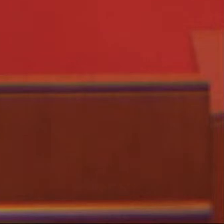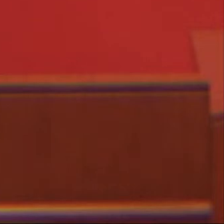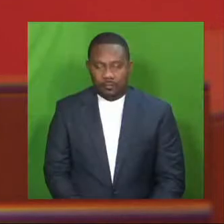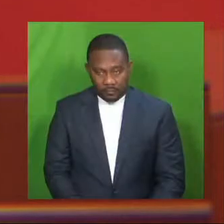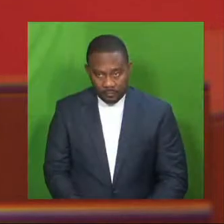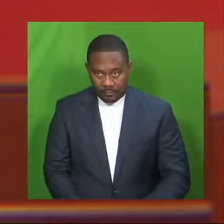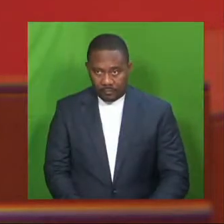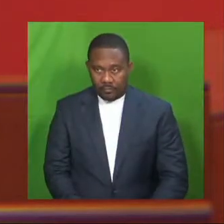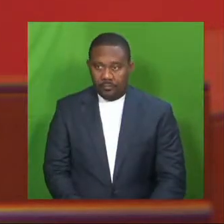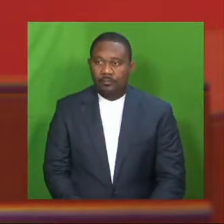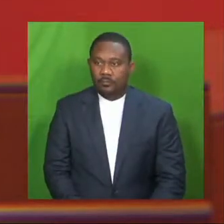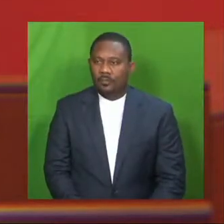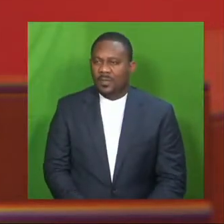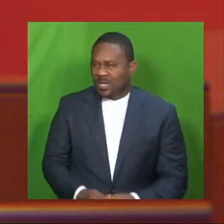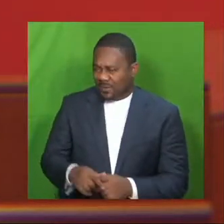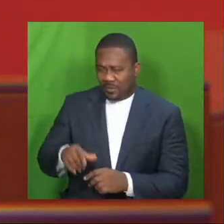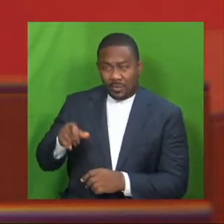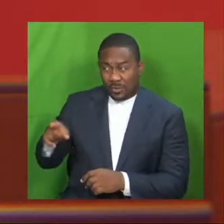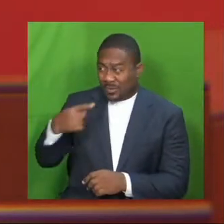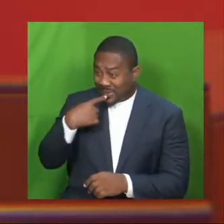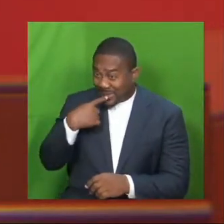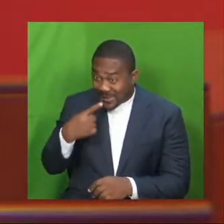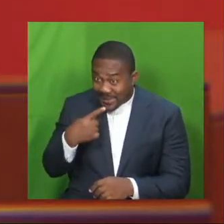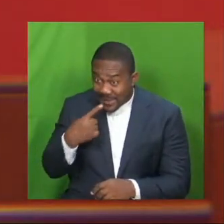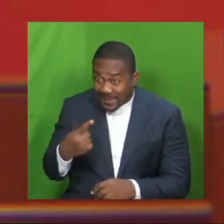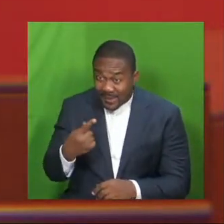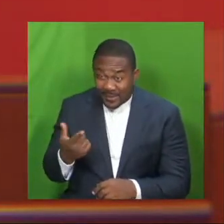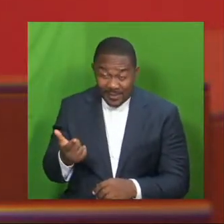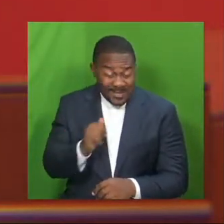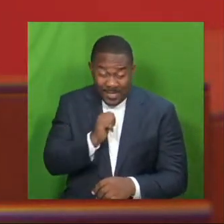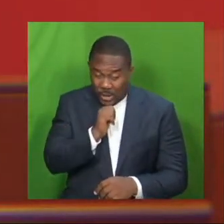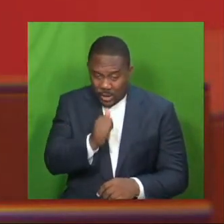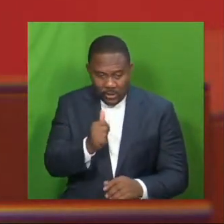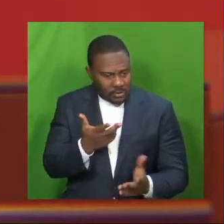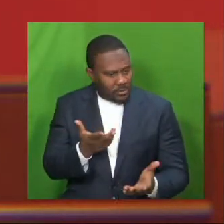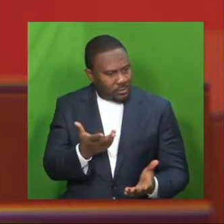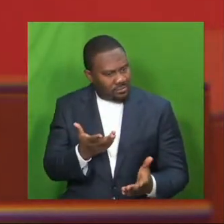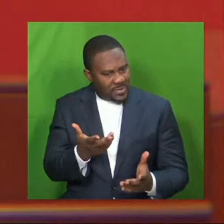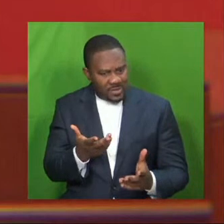It's dealing with the other provisions that disqualify a